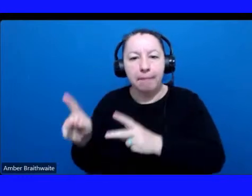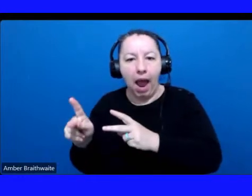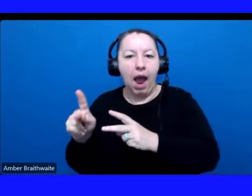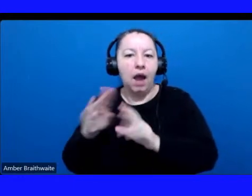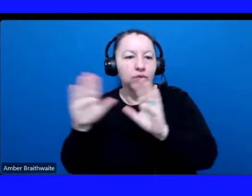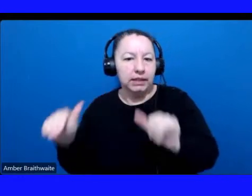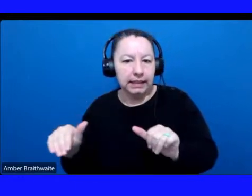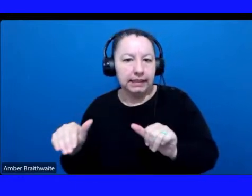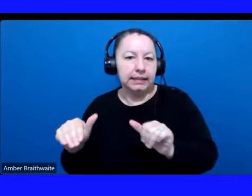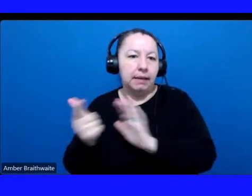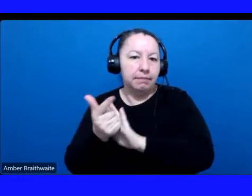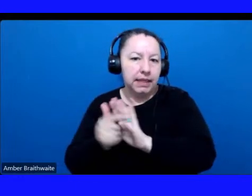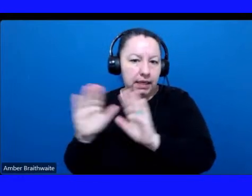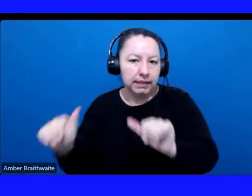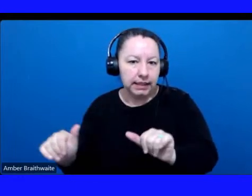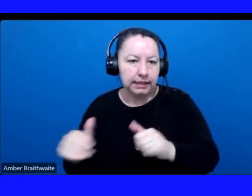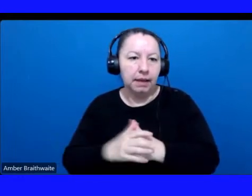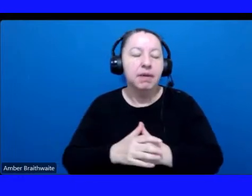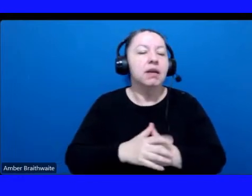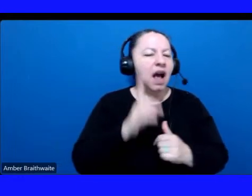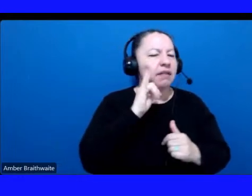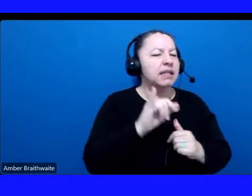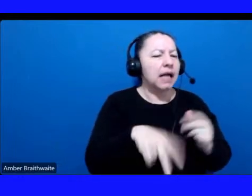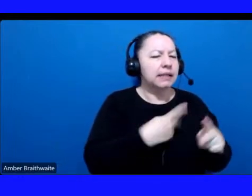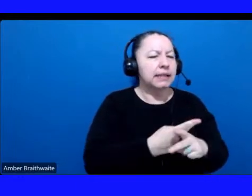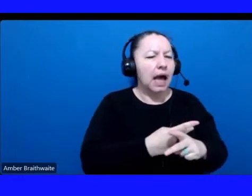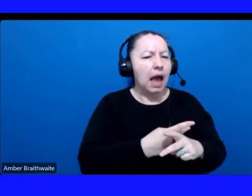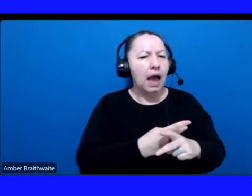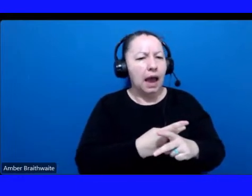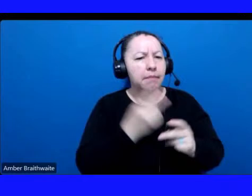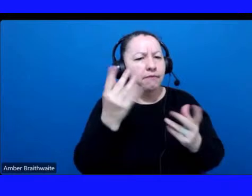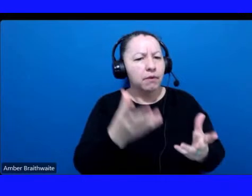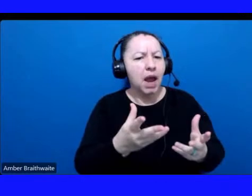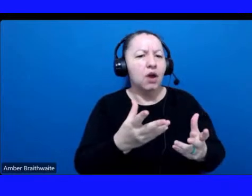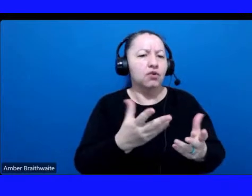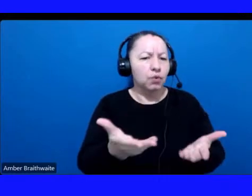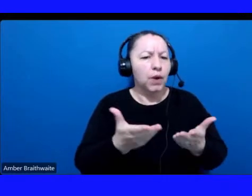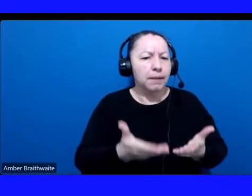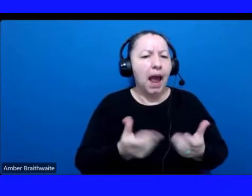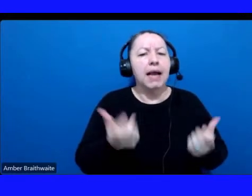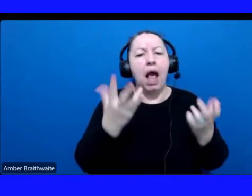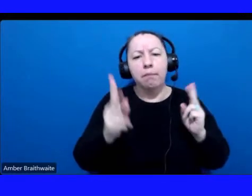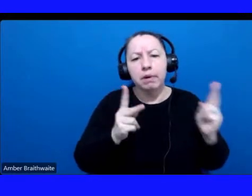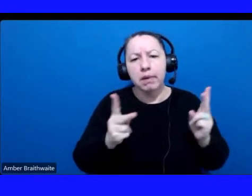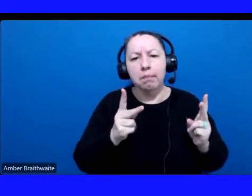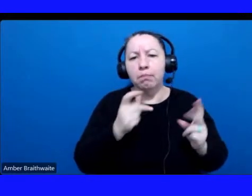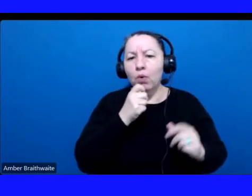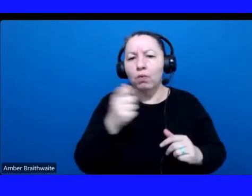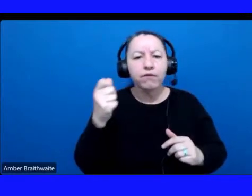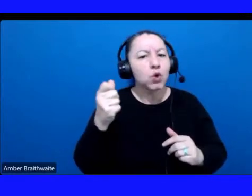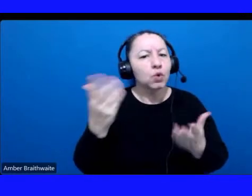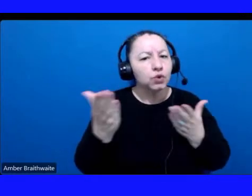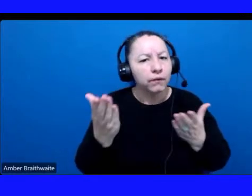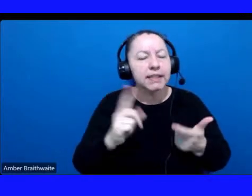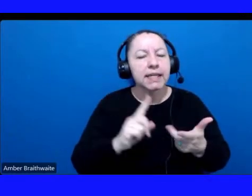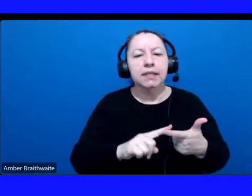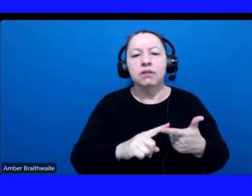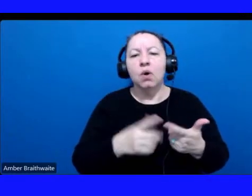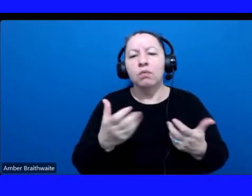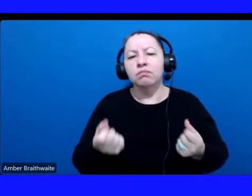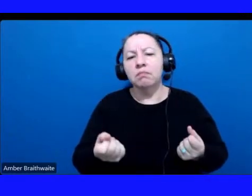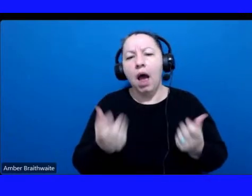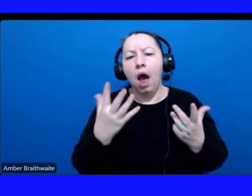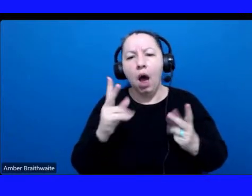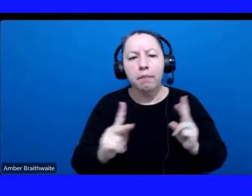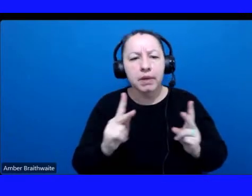York City. It was tremendous. I was much younger, of course, and it was tremendous because the